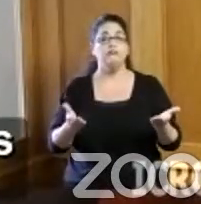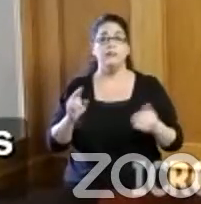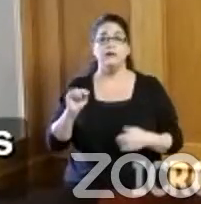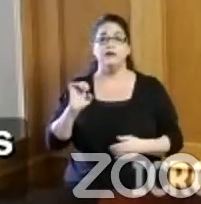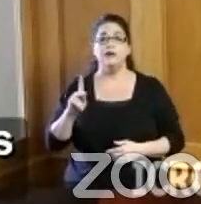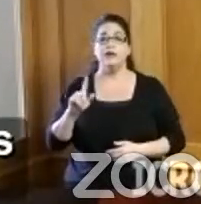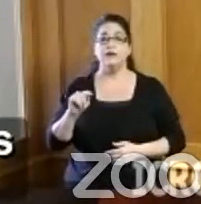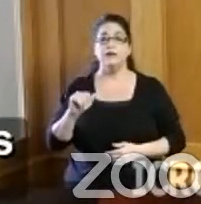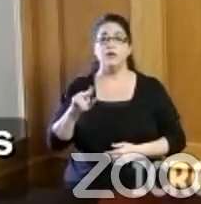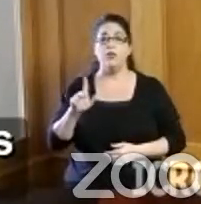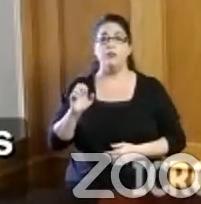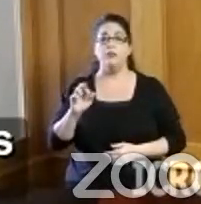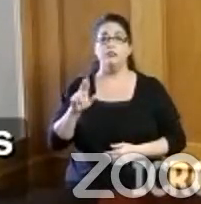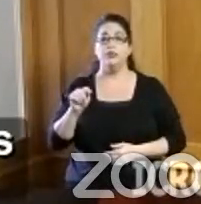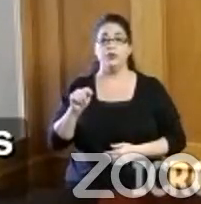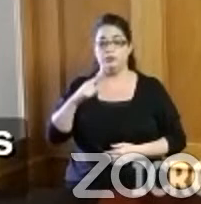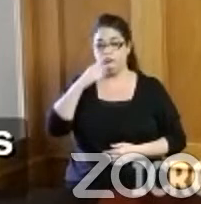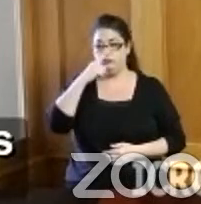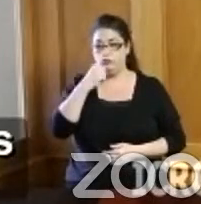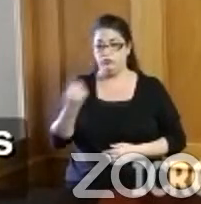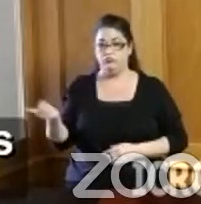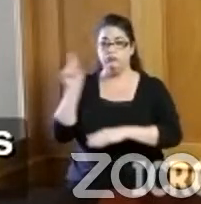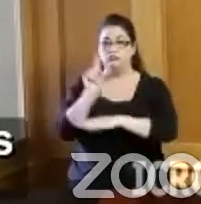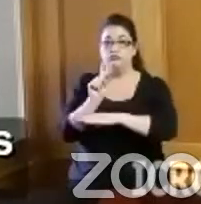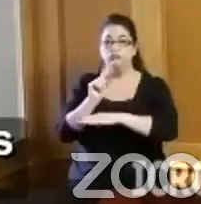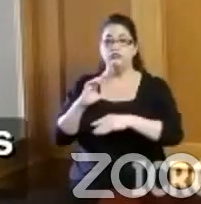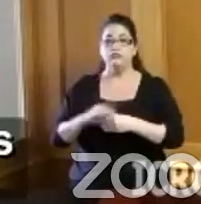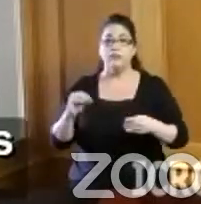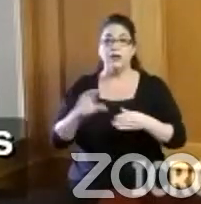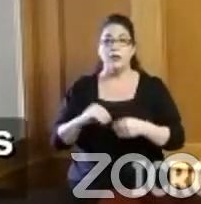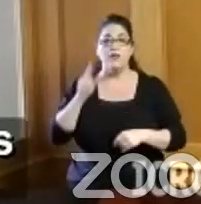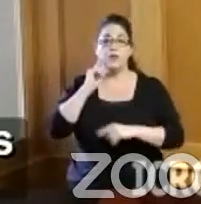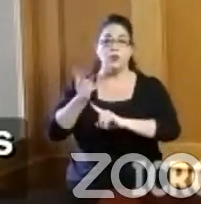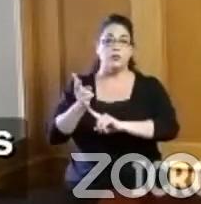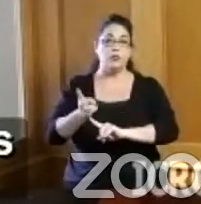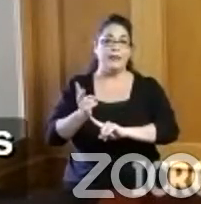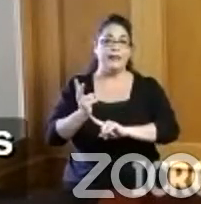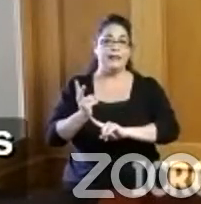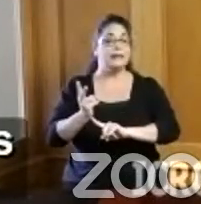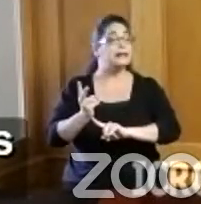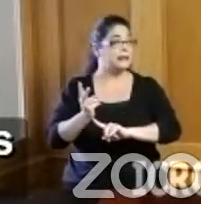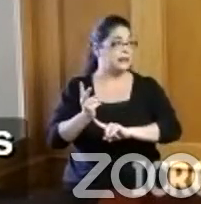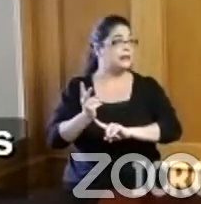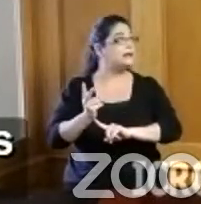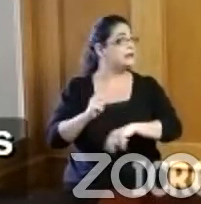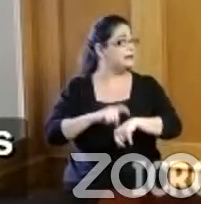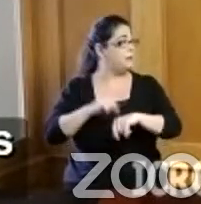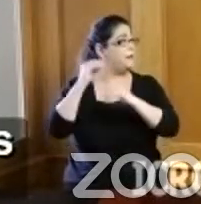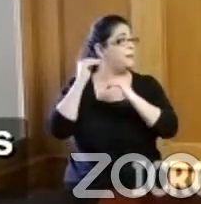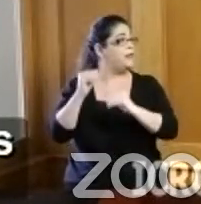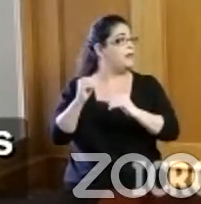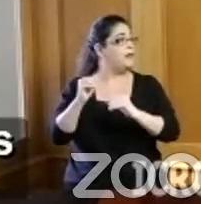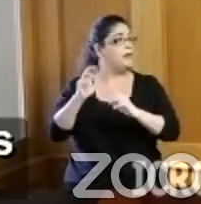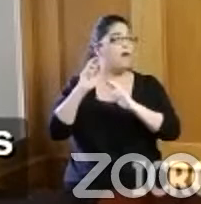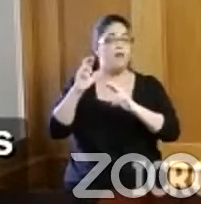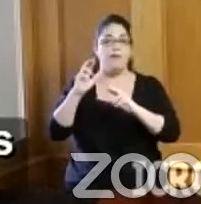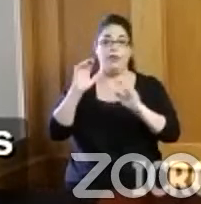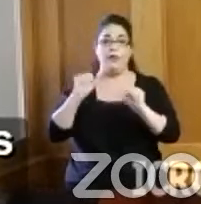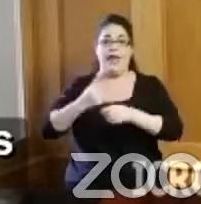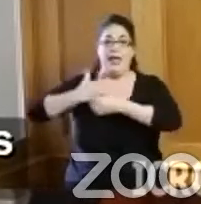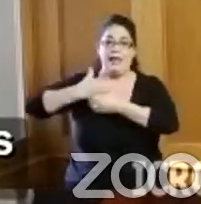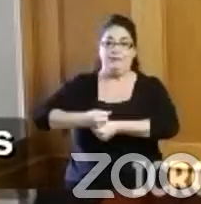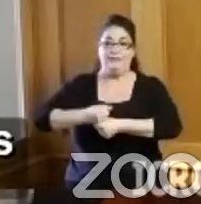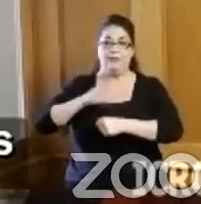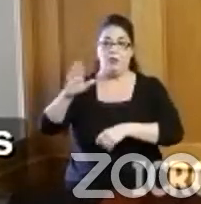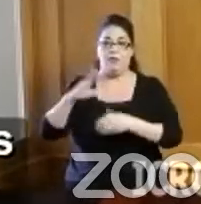Nick Talbert. If you can come forward, public comment is for 2 minutes. And then hopefully you can get everything in